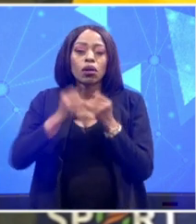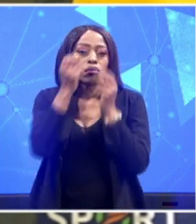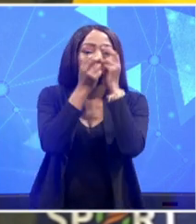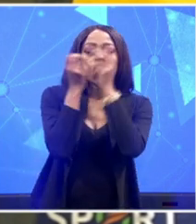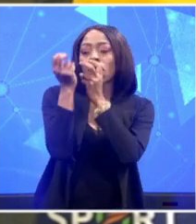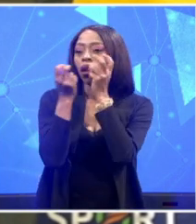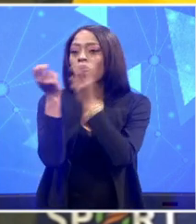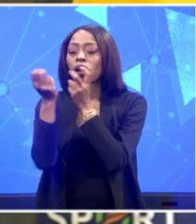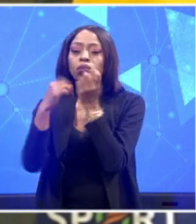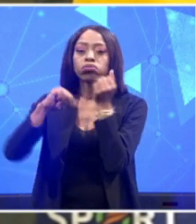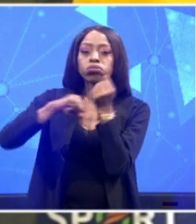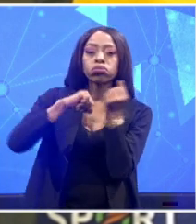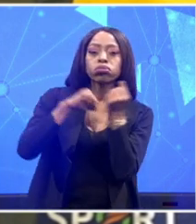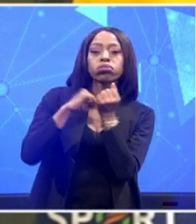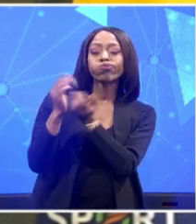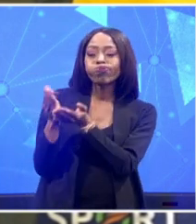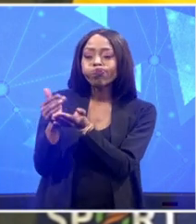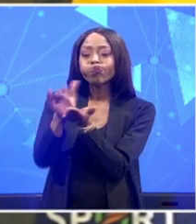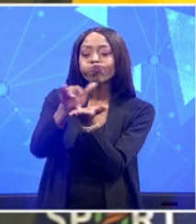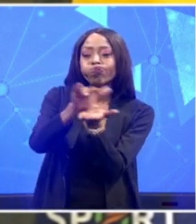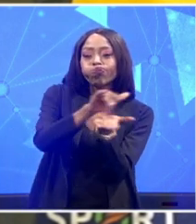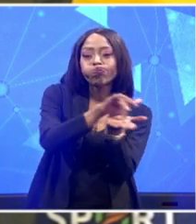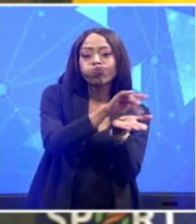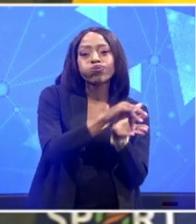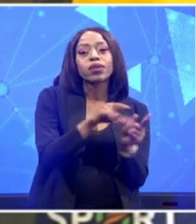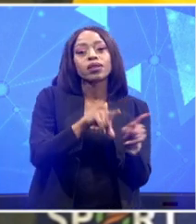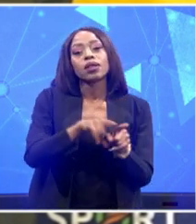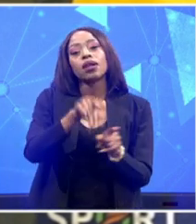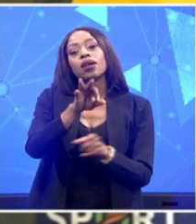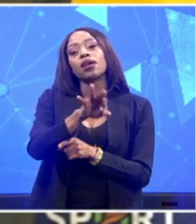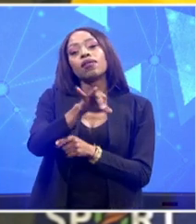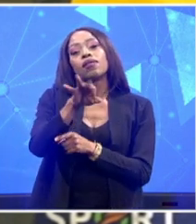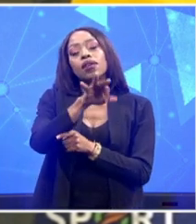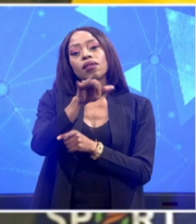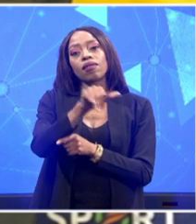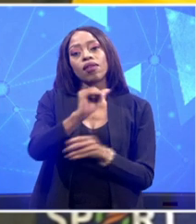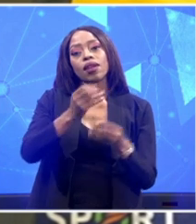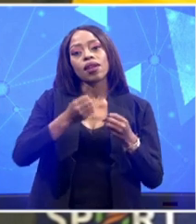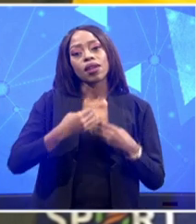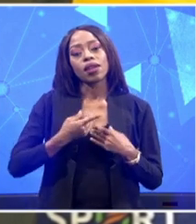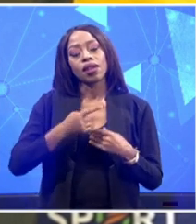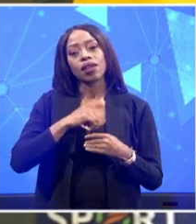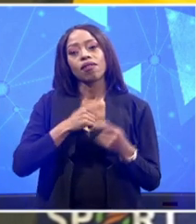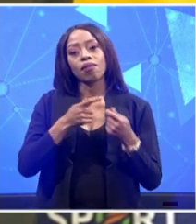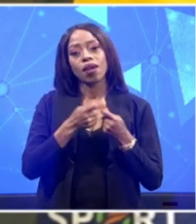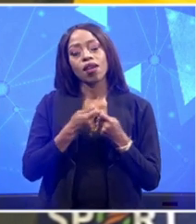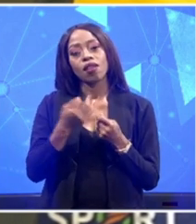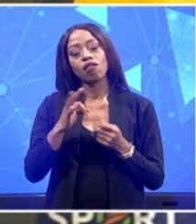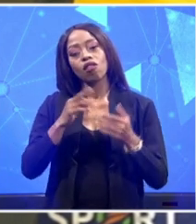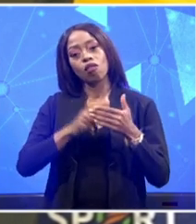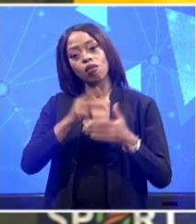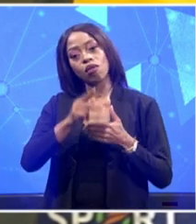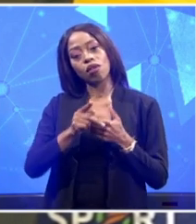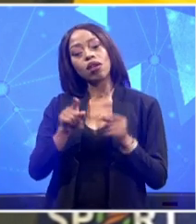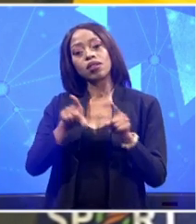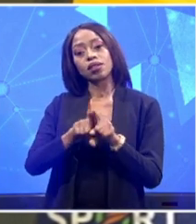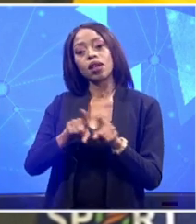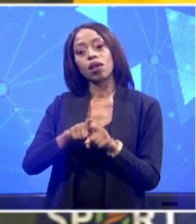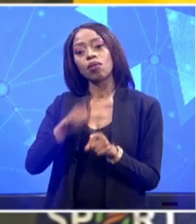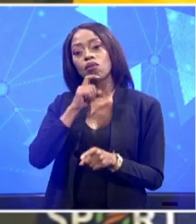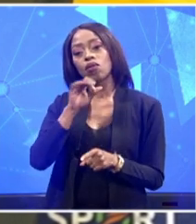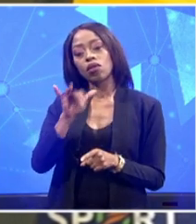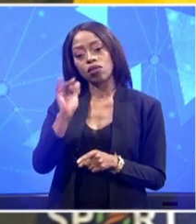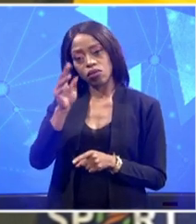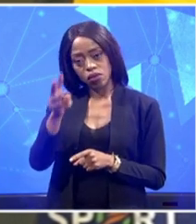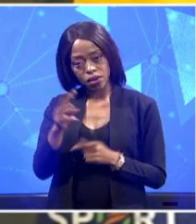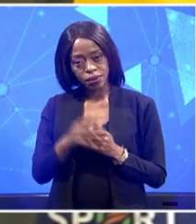much financial support as we can. As I say, FIFA is giving us money for projects, and we are going to use that. We